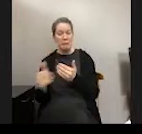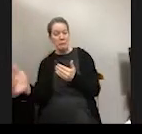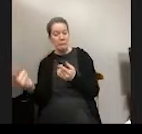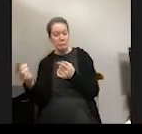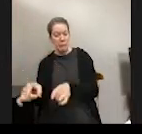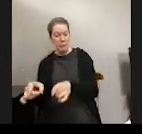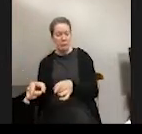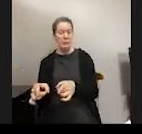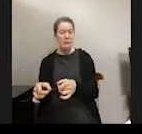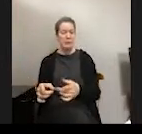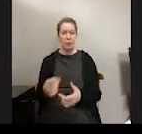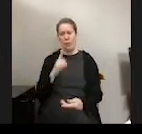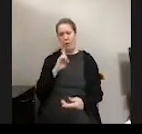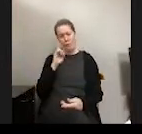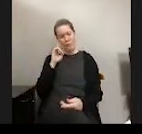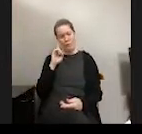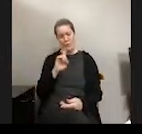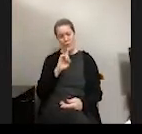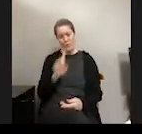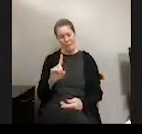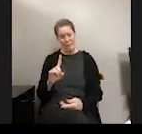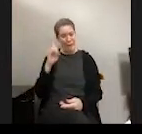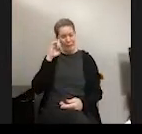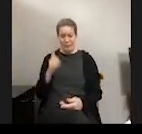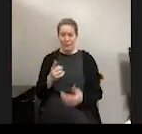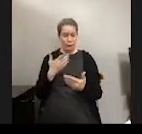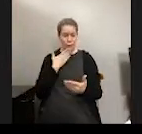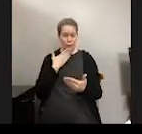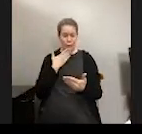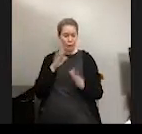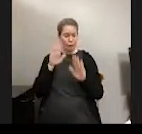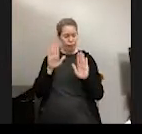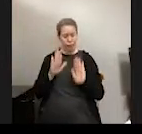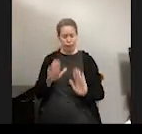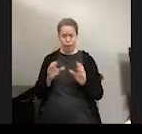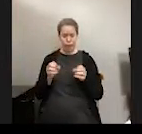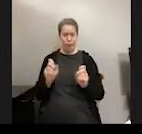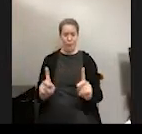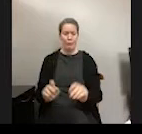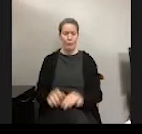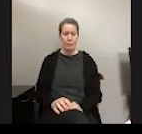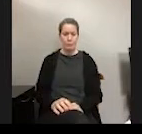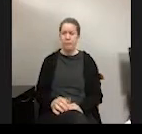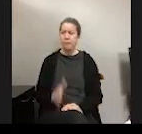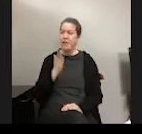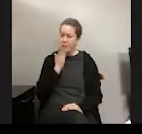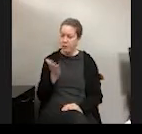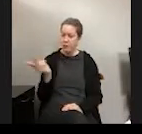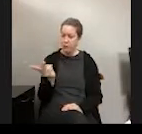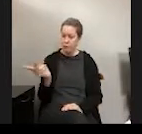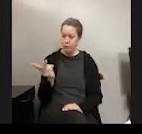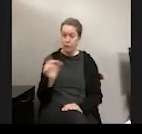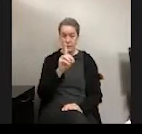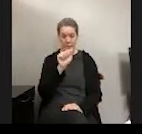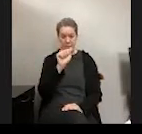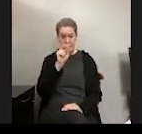great opportunity. I think we're all really excited at the City of Toronto. Thank you so much, Joe and Catherine. David?